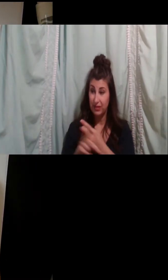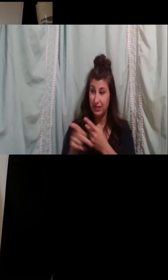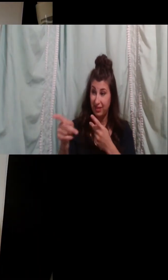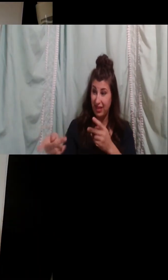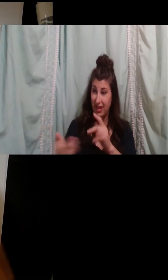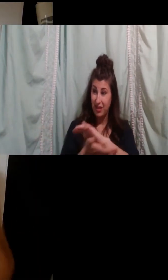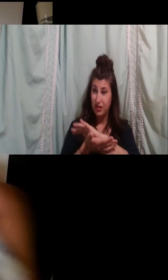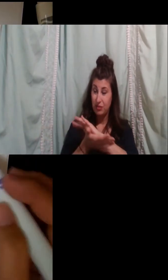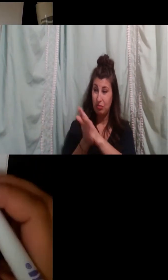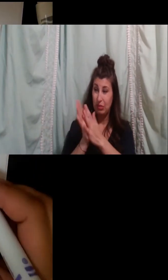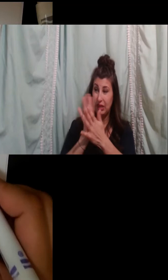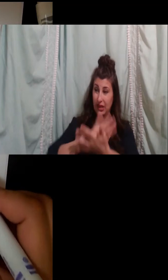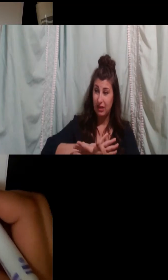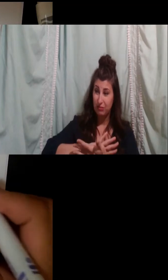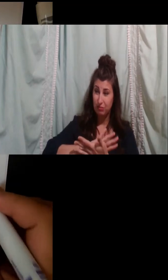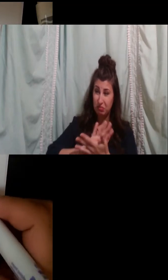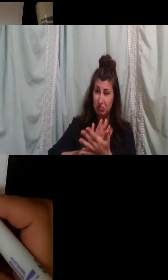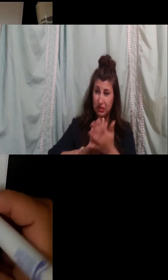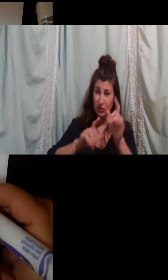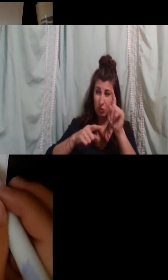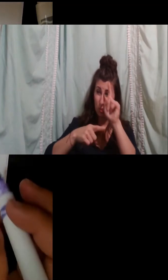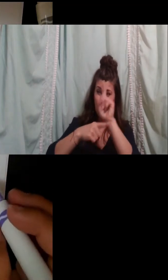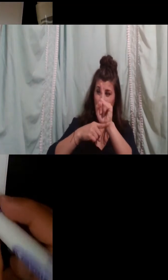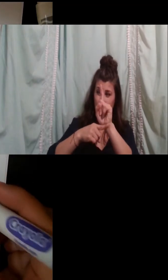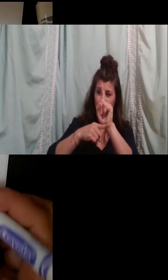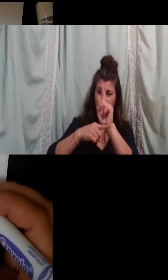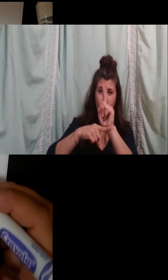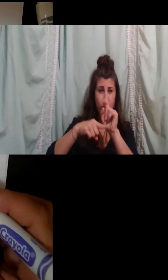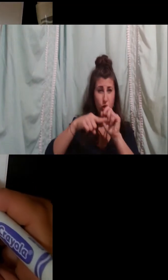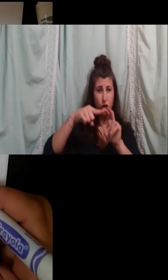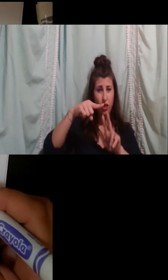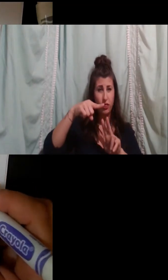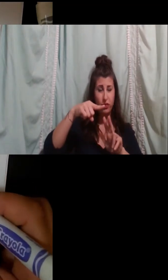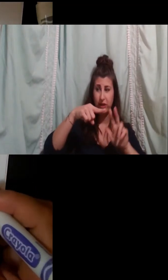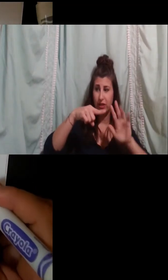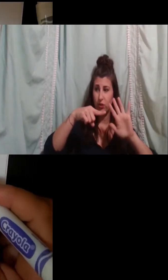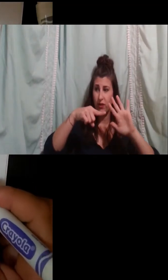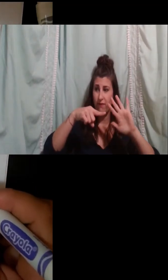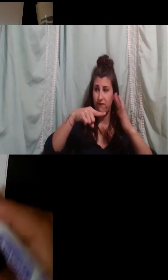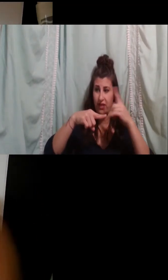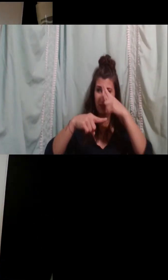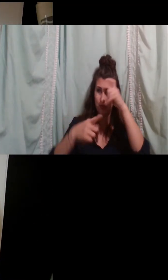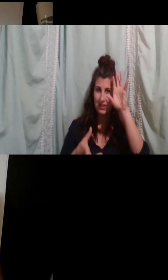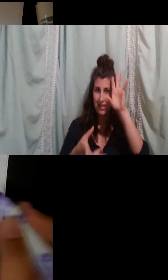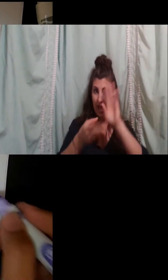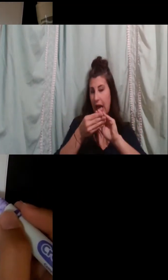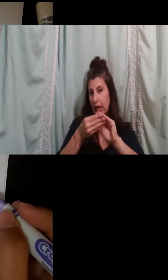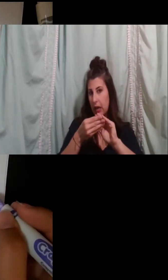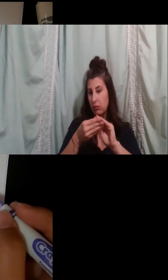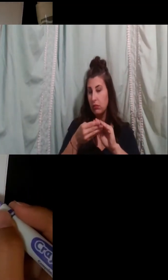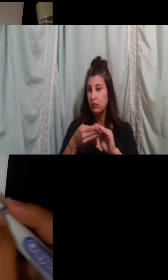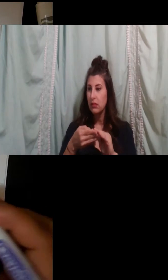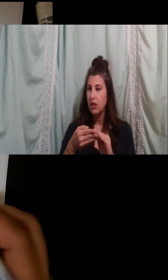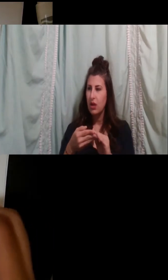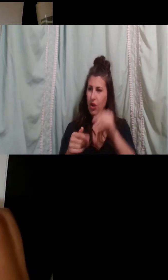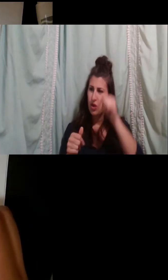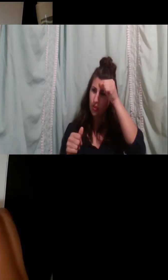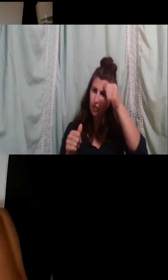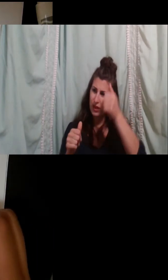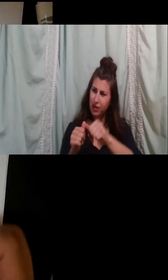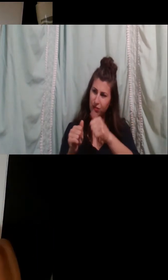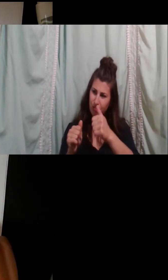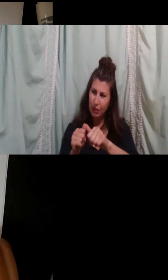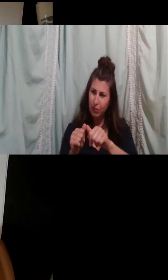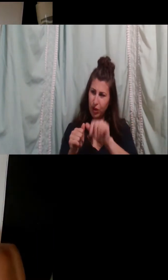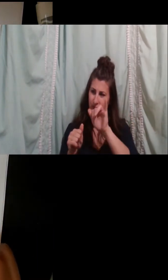times, this turns into 1 over 3 to the 5th because I can add those. Well,